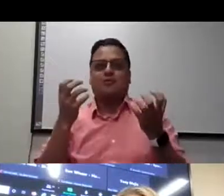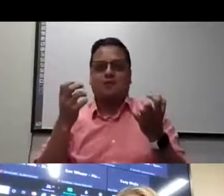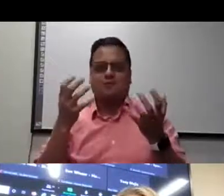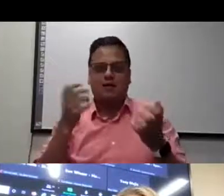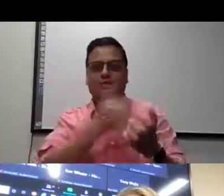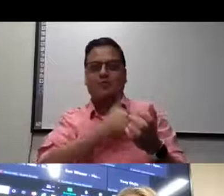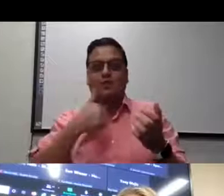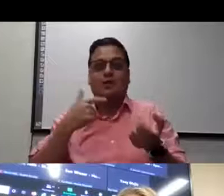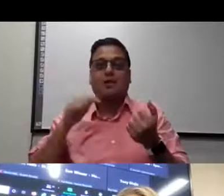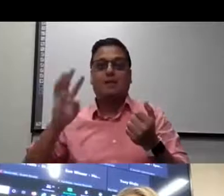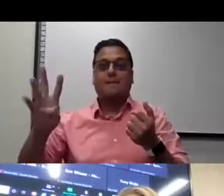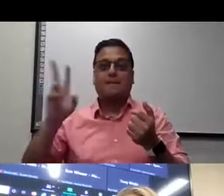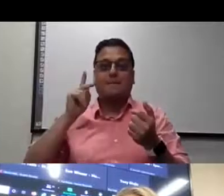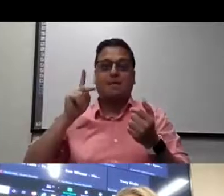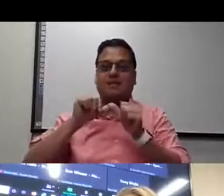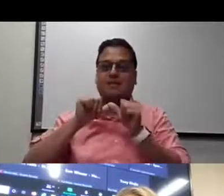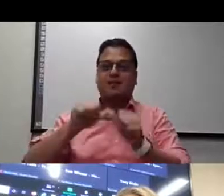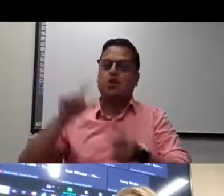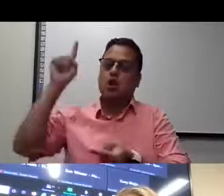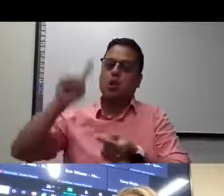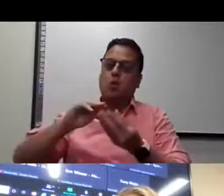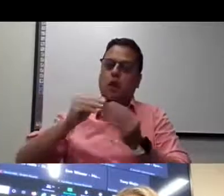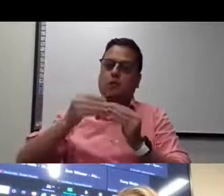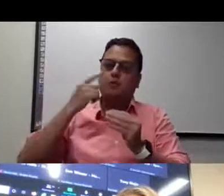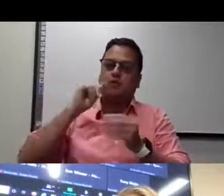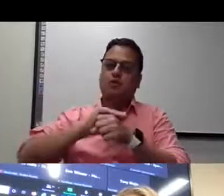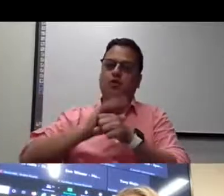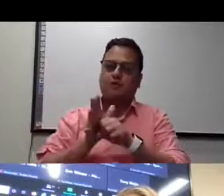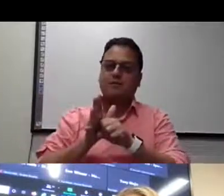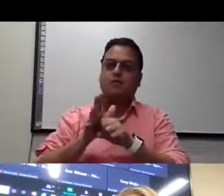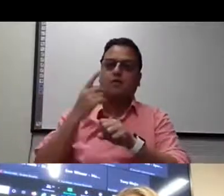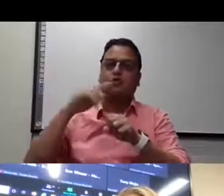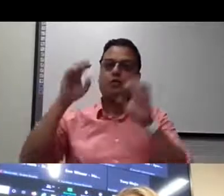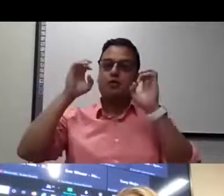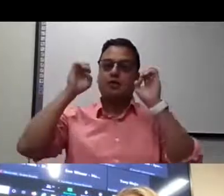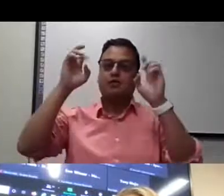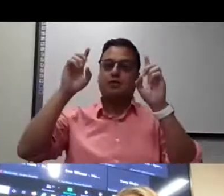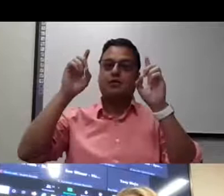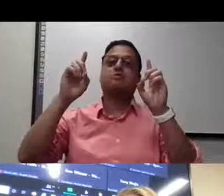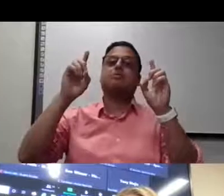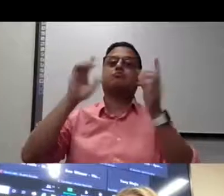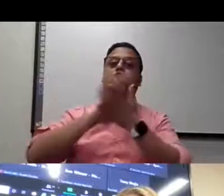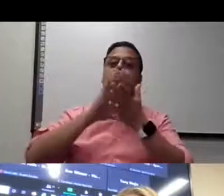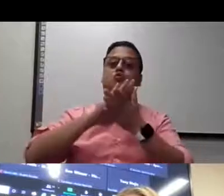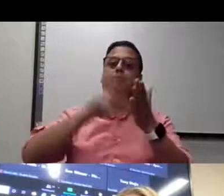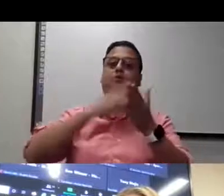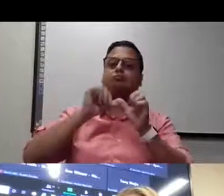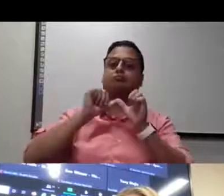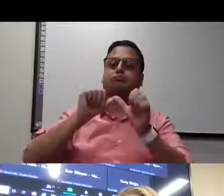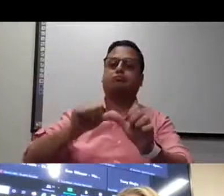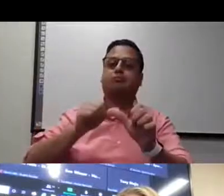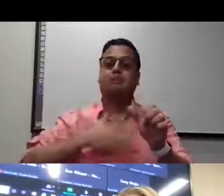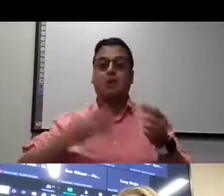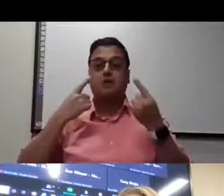back to continued low numbers of COVID so we can keep our educational programs running. And that is my report for tonight.